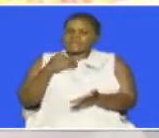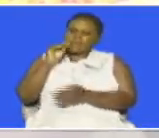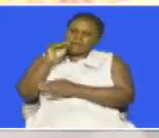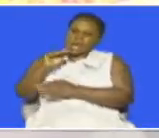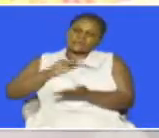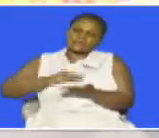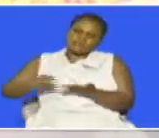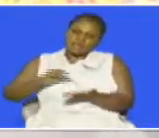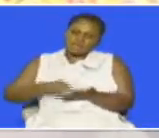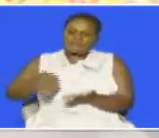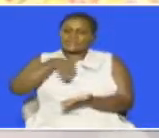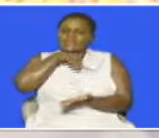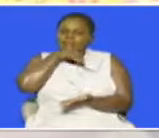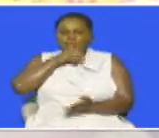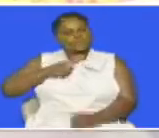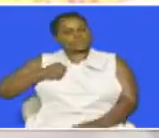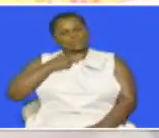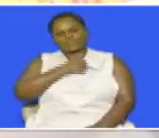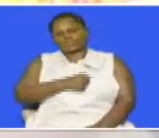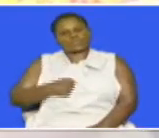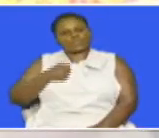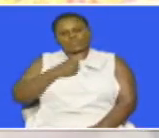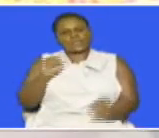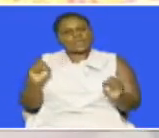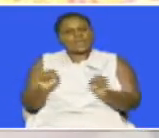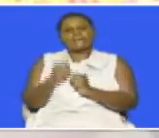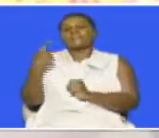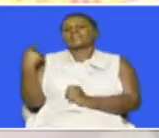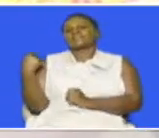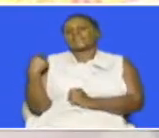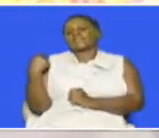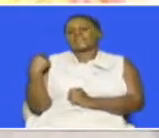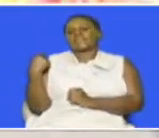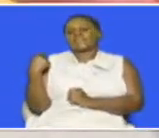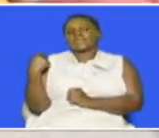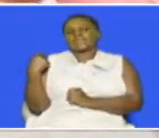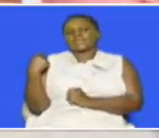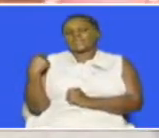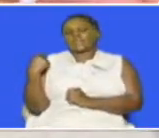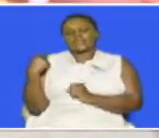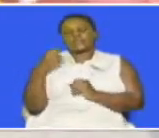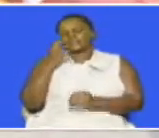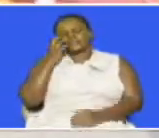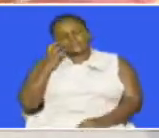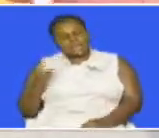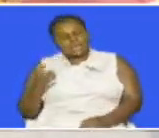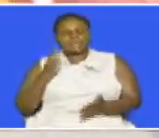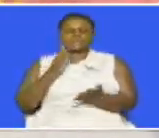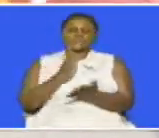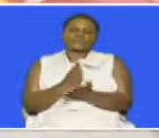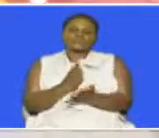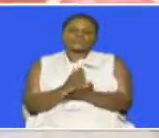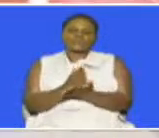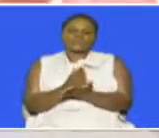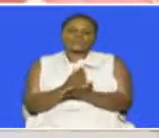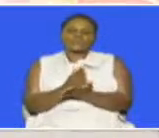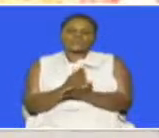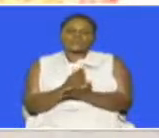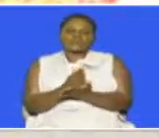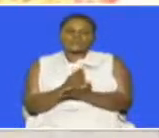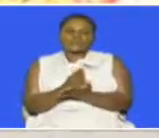the Honorable Raila Odinga for what happened to him yesterday. It was really unfortunate, and